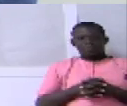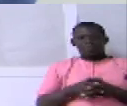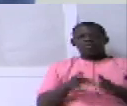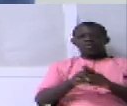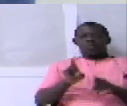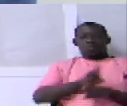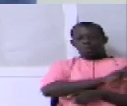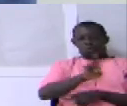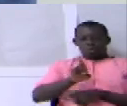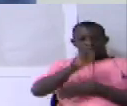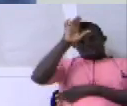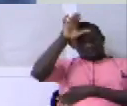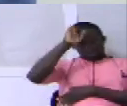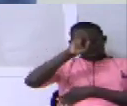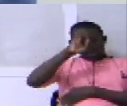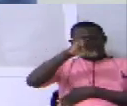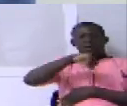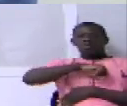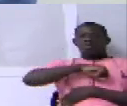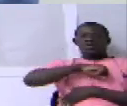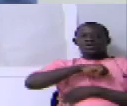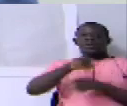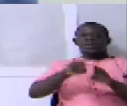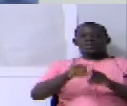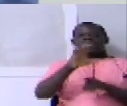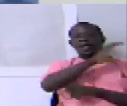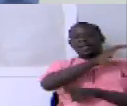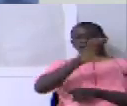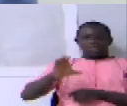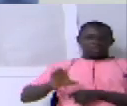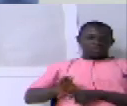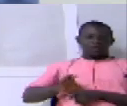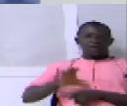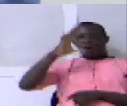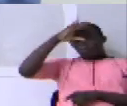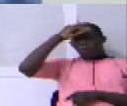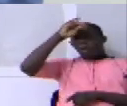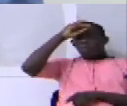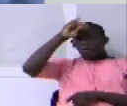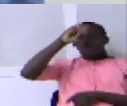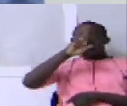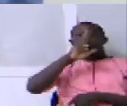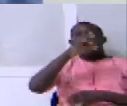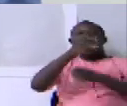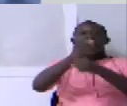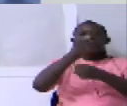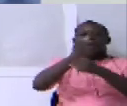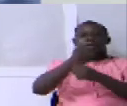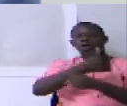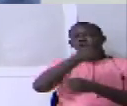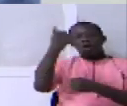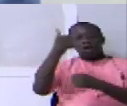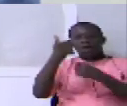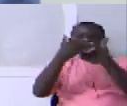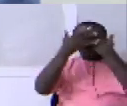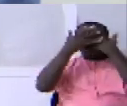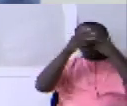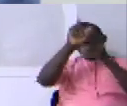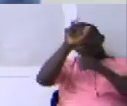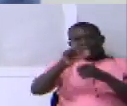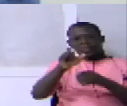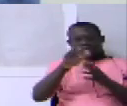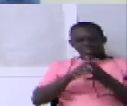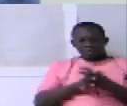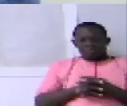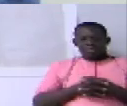We understand he is the chief mess boy at the prisons. Nyim faham ko atelefona mu chief mess boy ti